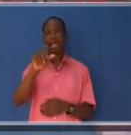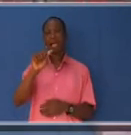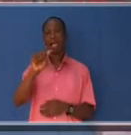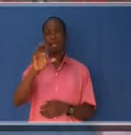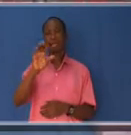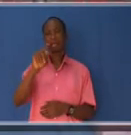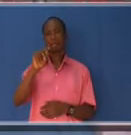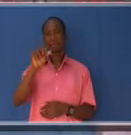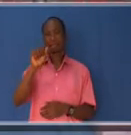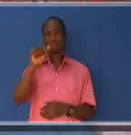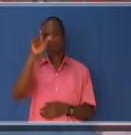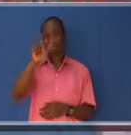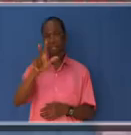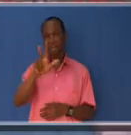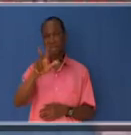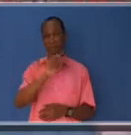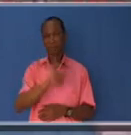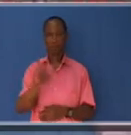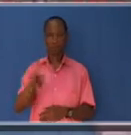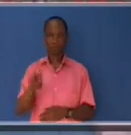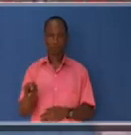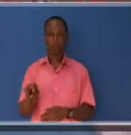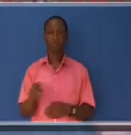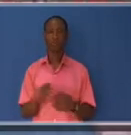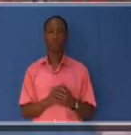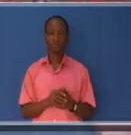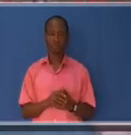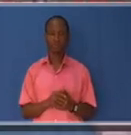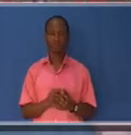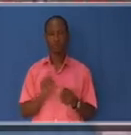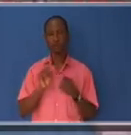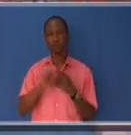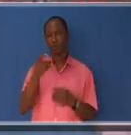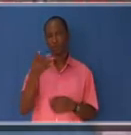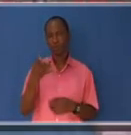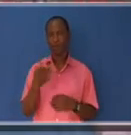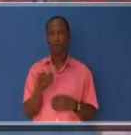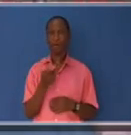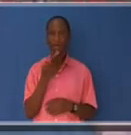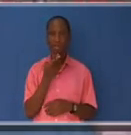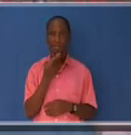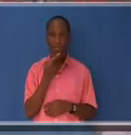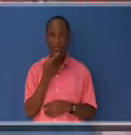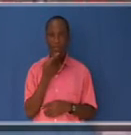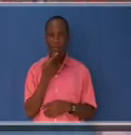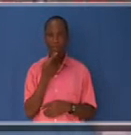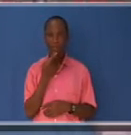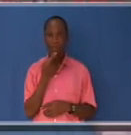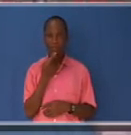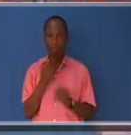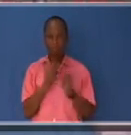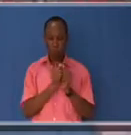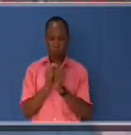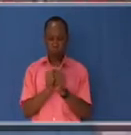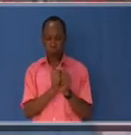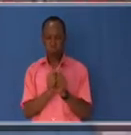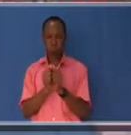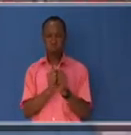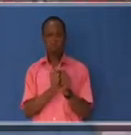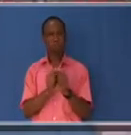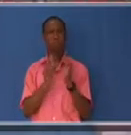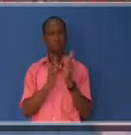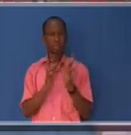na asomafo no mu baako oni Jesus to nse didi ye na onim Jesus no